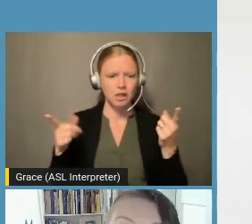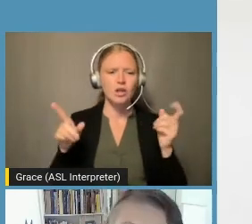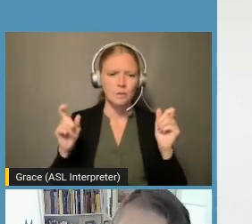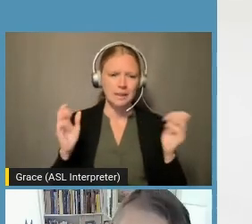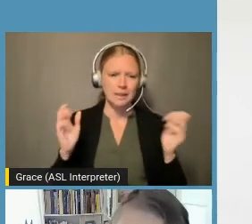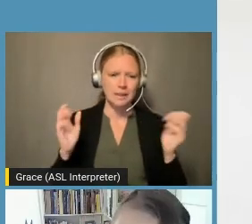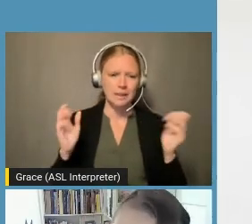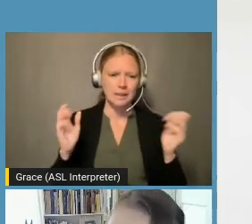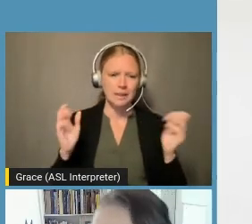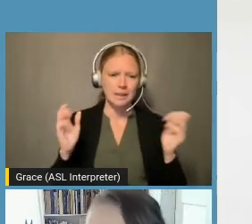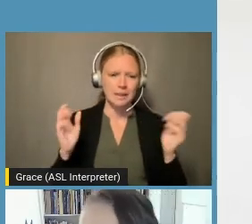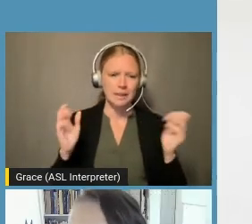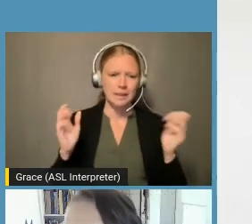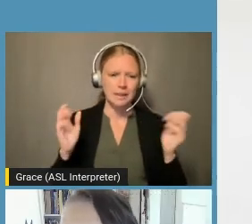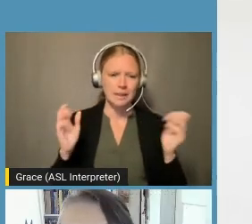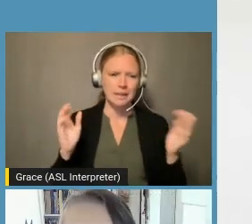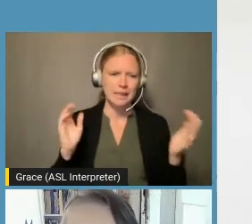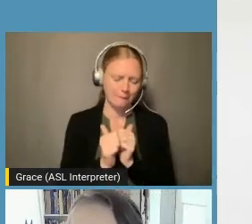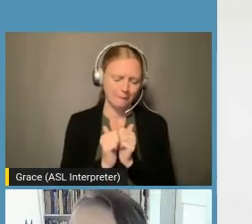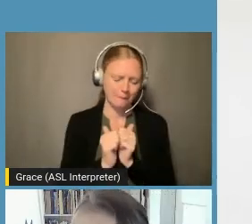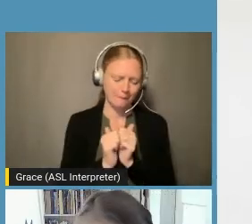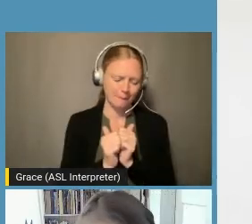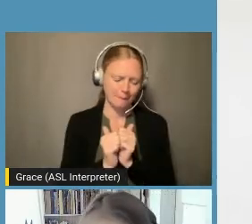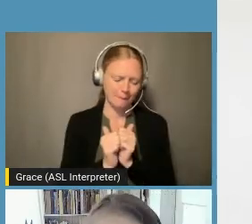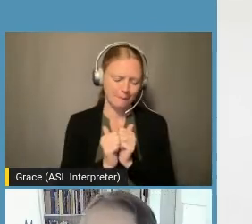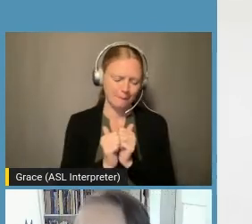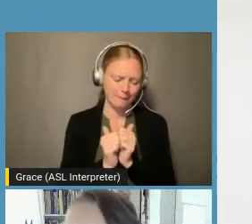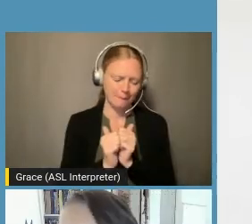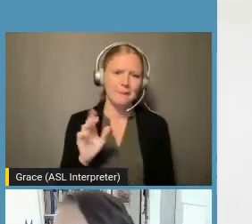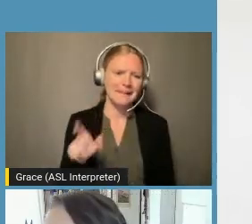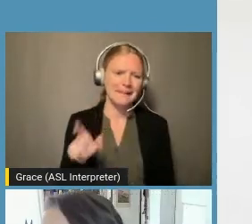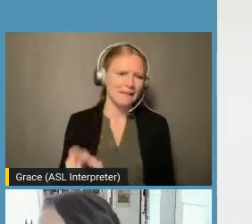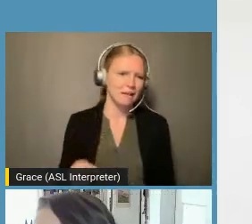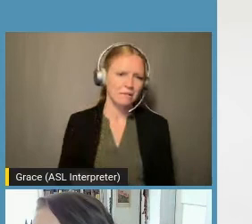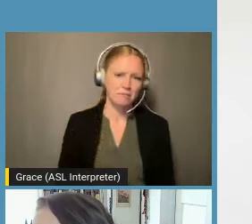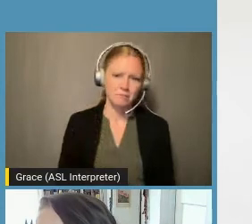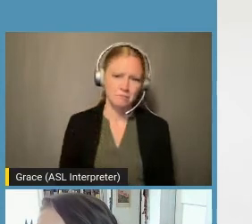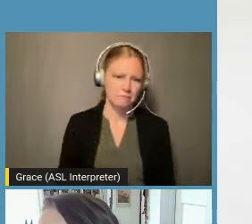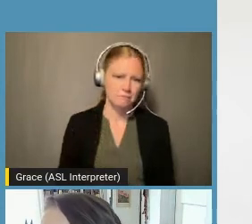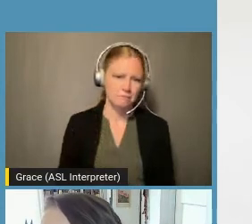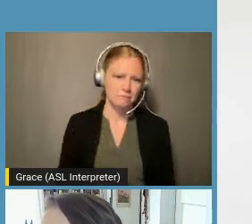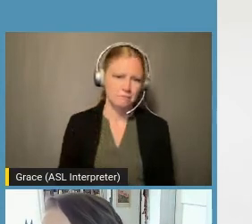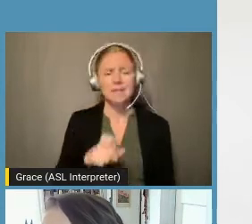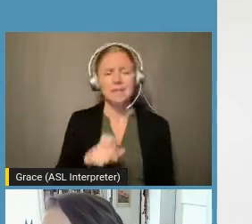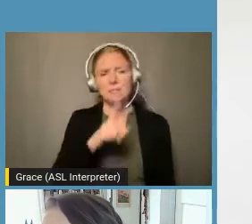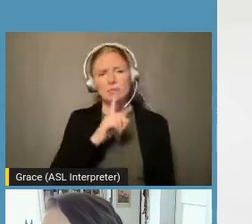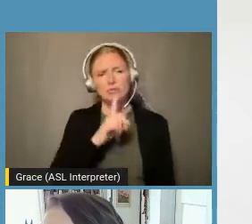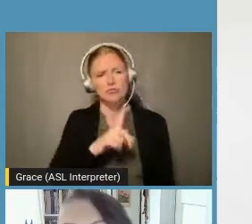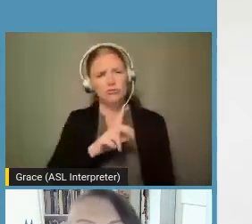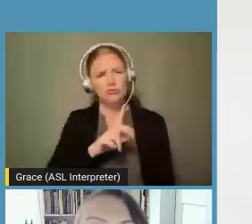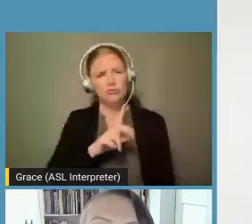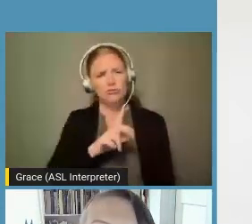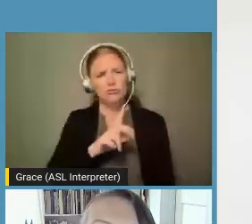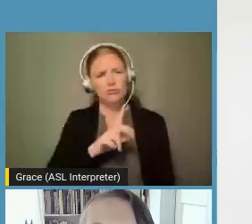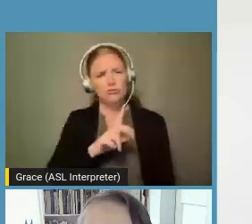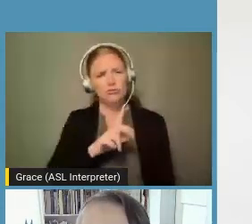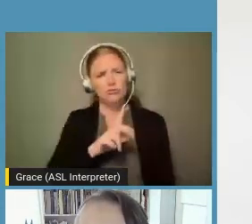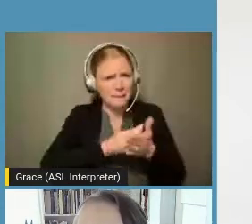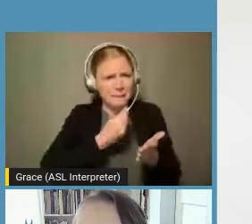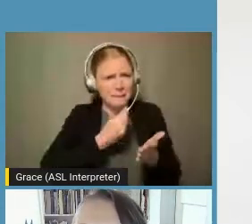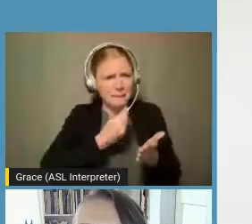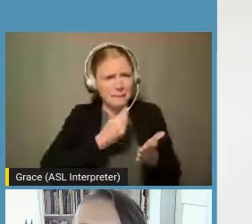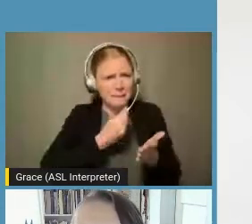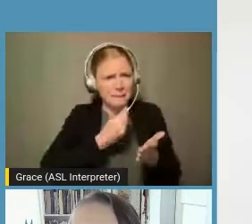for all kinds of reasons. You want to make sure you're making a good investment. You want to make sure that, you're not